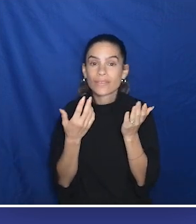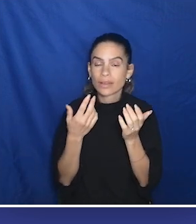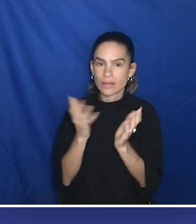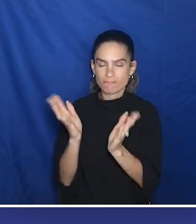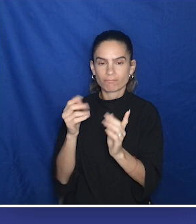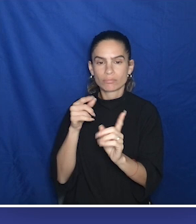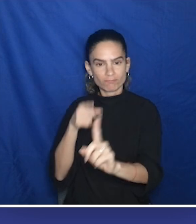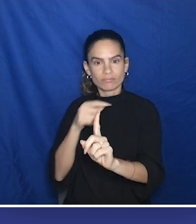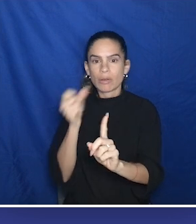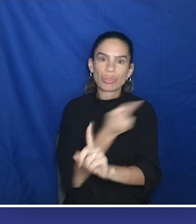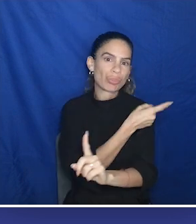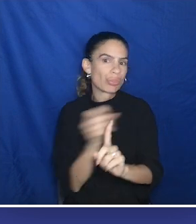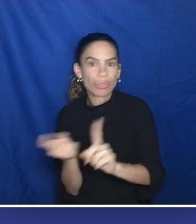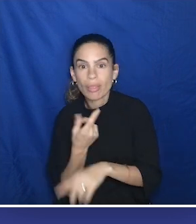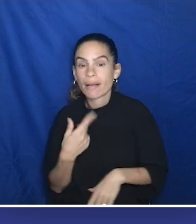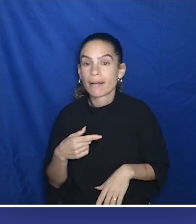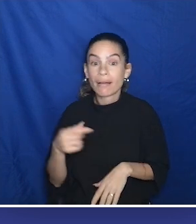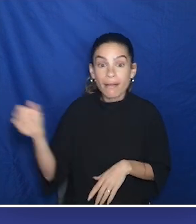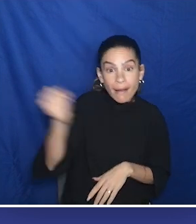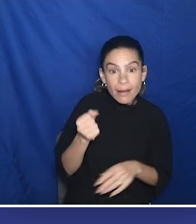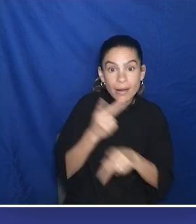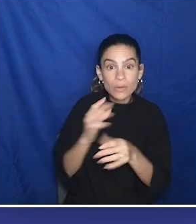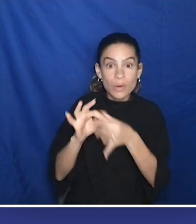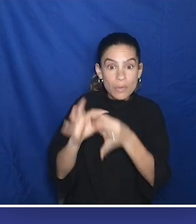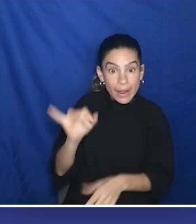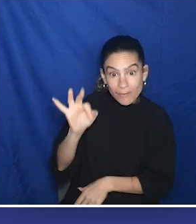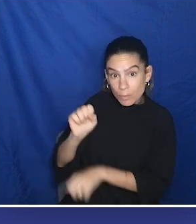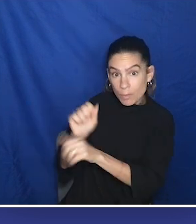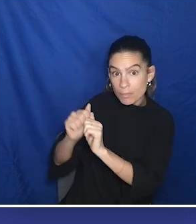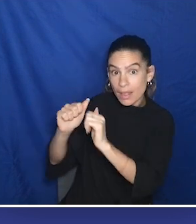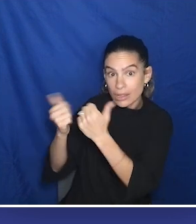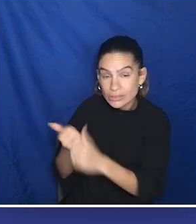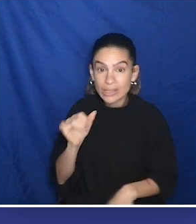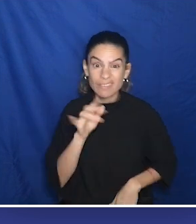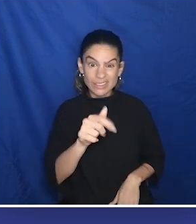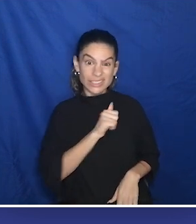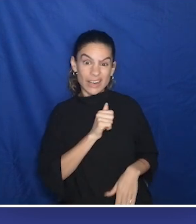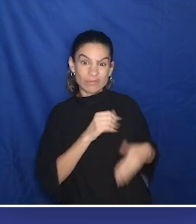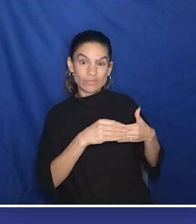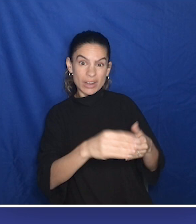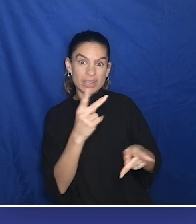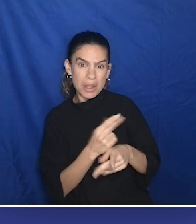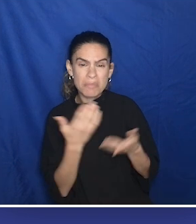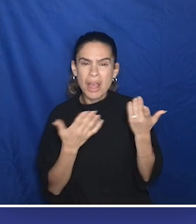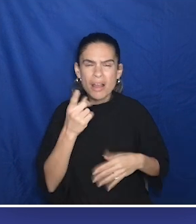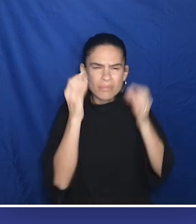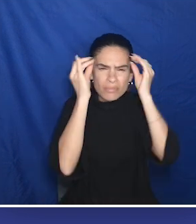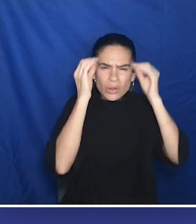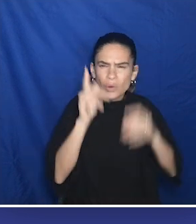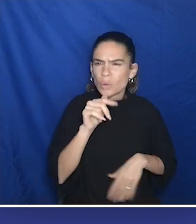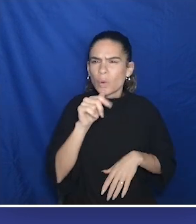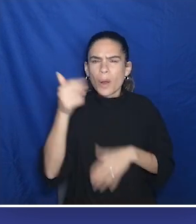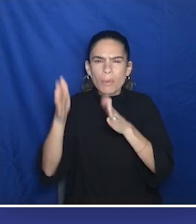conversation on track. Involve a care coordinator if you work with an agency, or if you use self-directed care, consider how